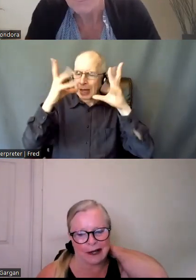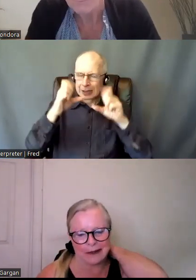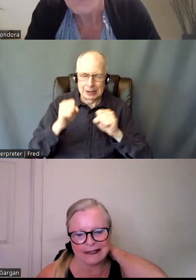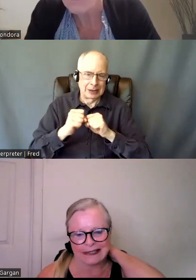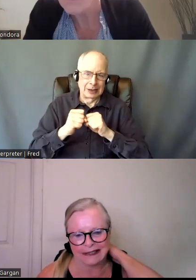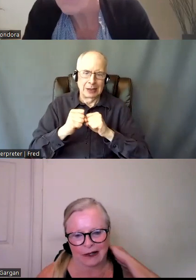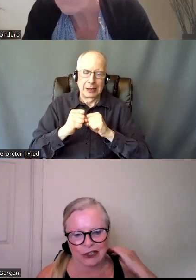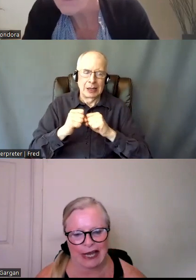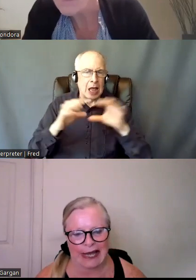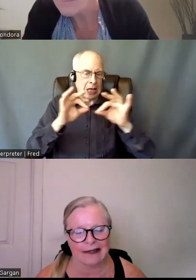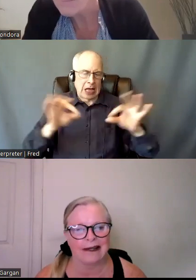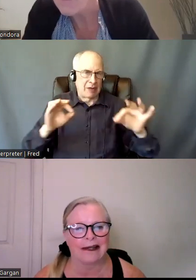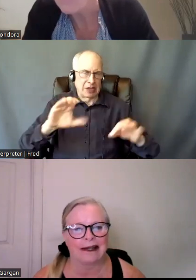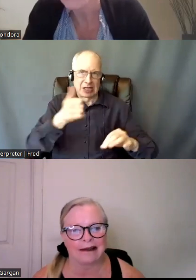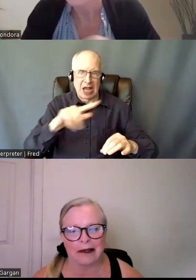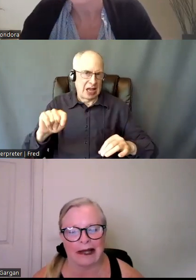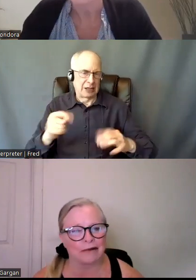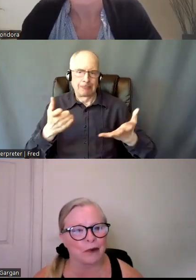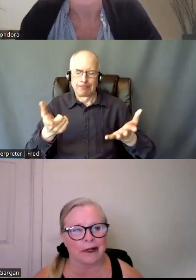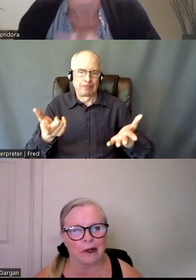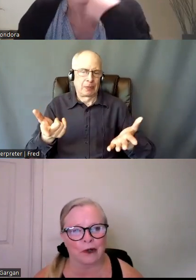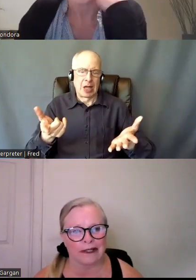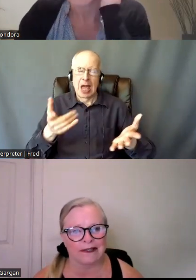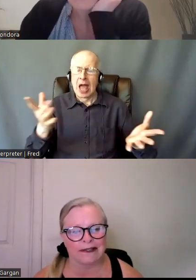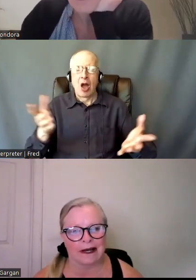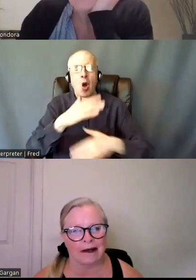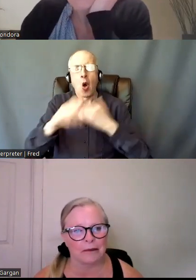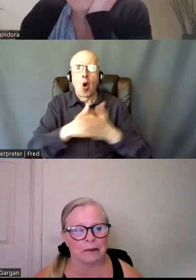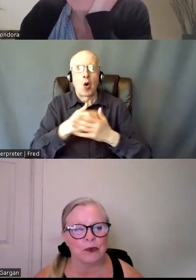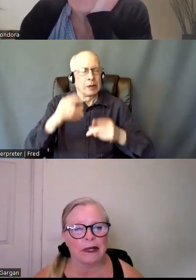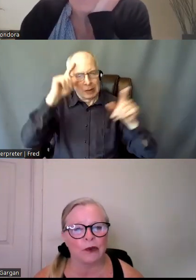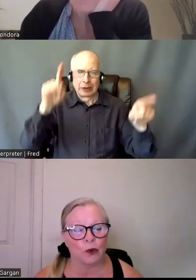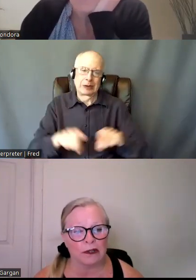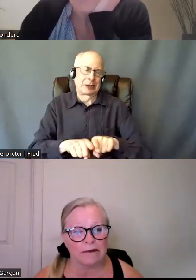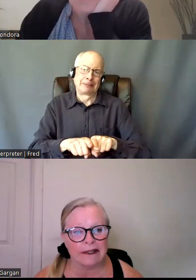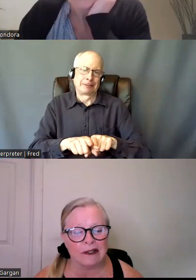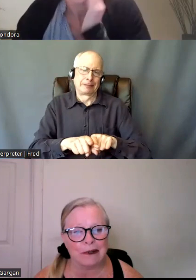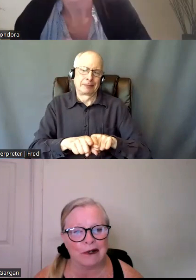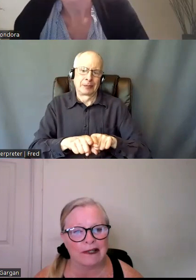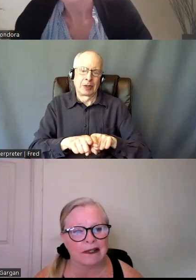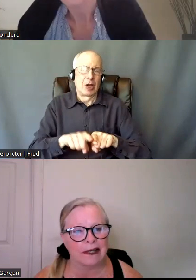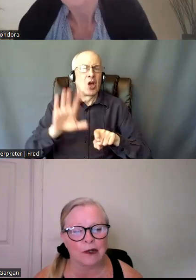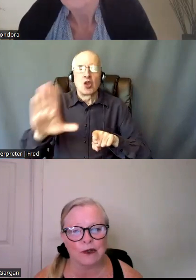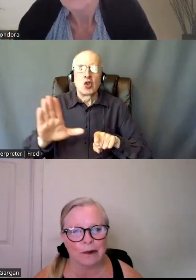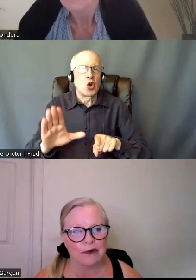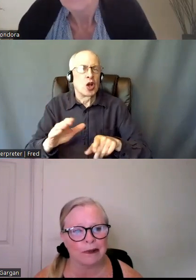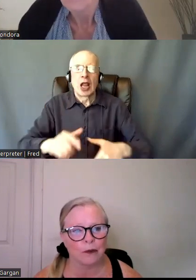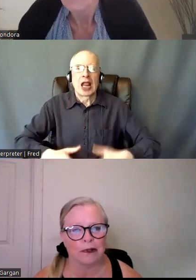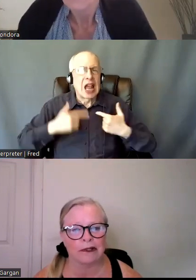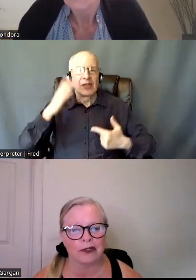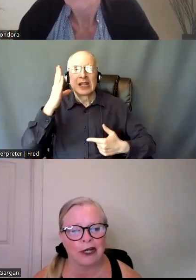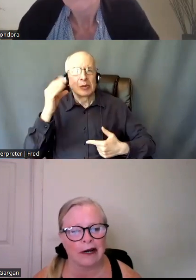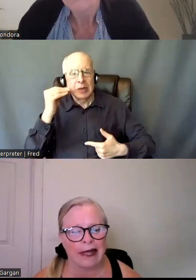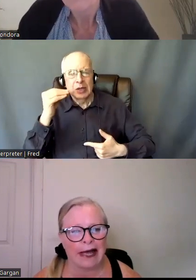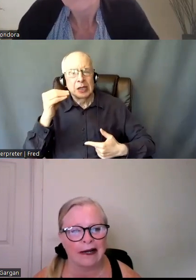from the comments in our chat, everyone agrees. Between your lived experience, and thank you so much for being